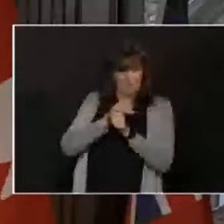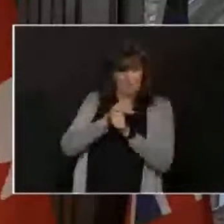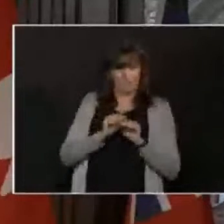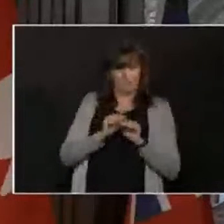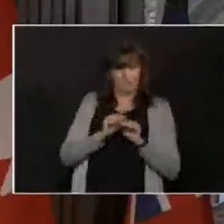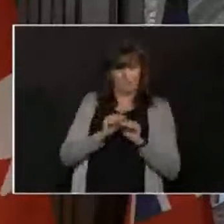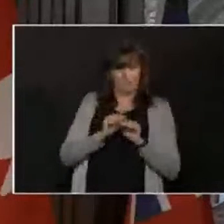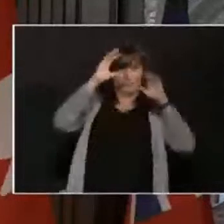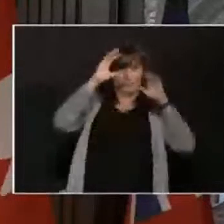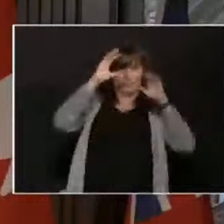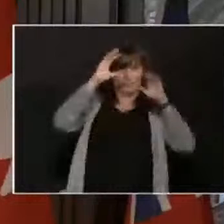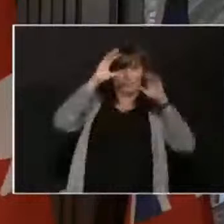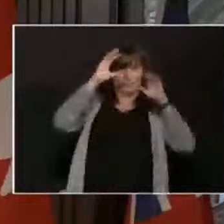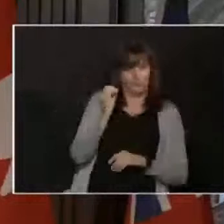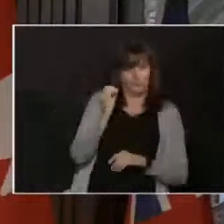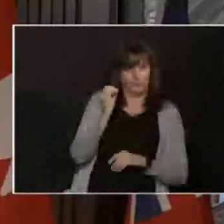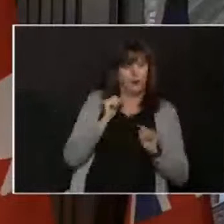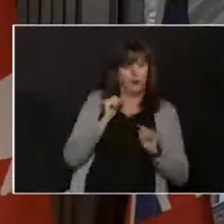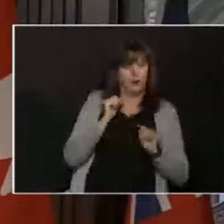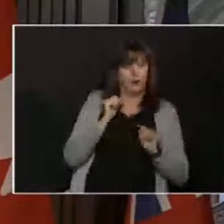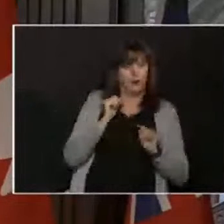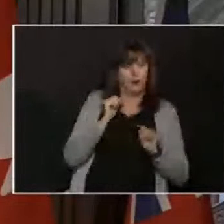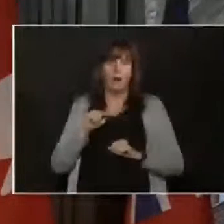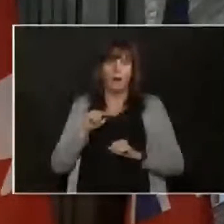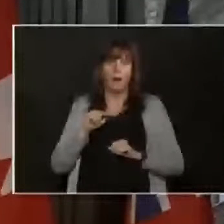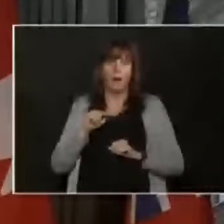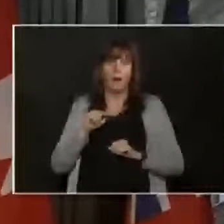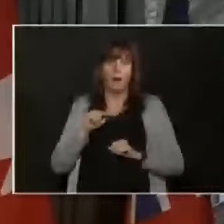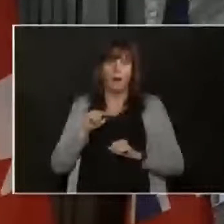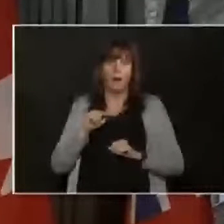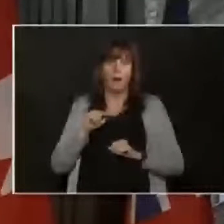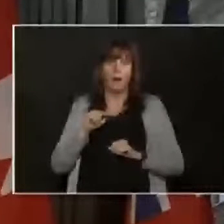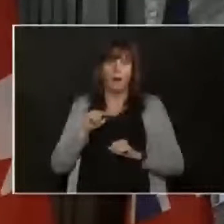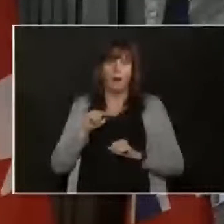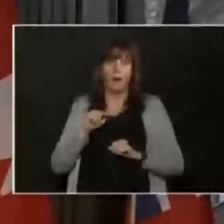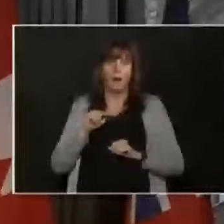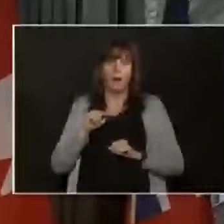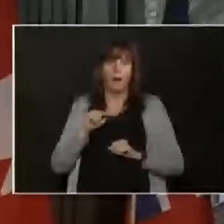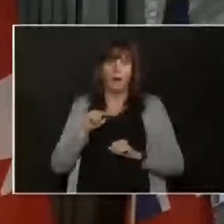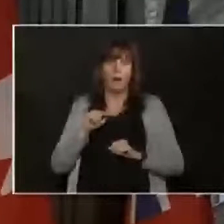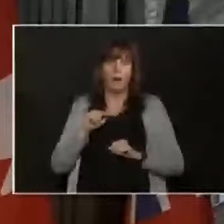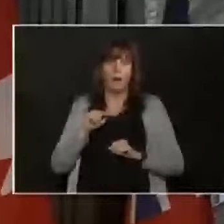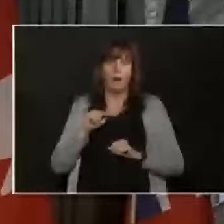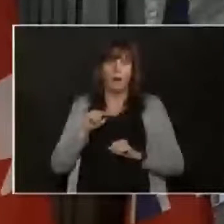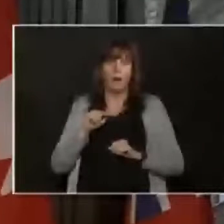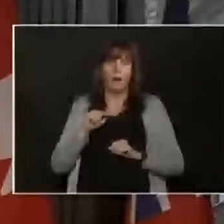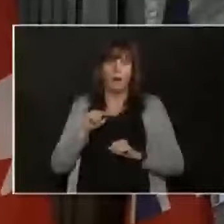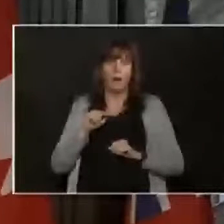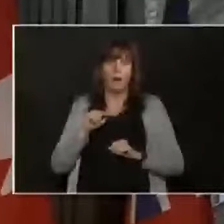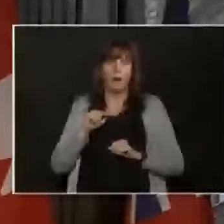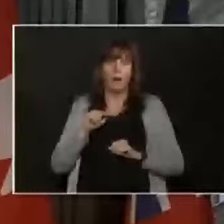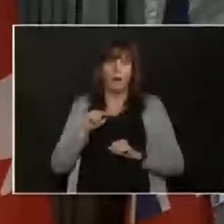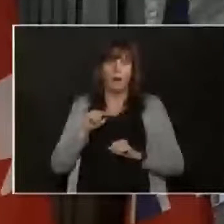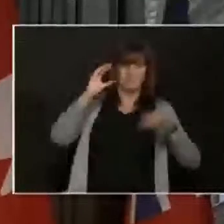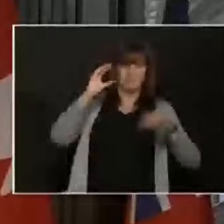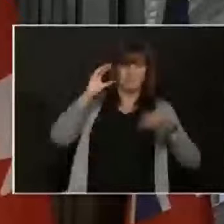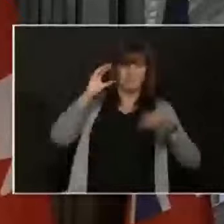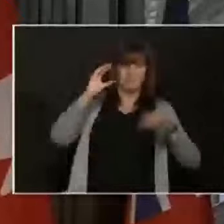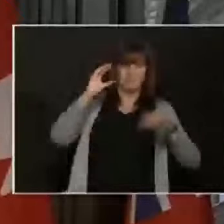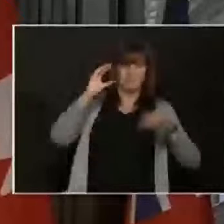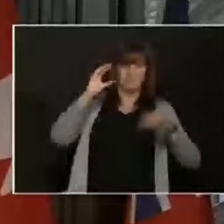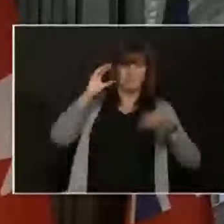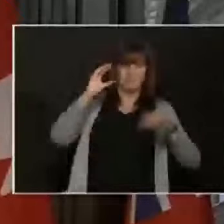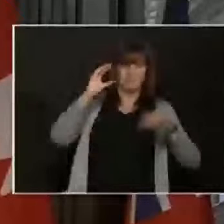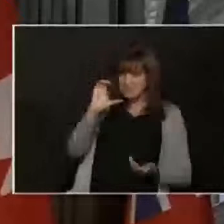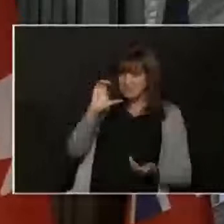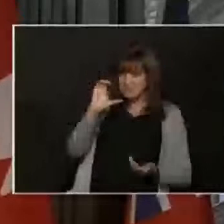the province. More than half of our intensive care units in Ontario are full or have only 1 or 2